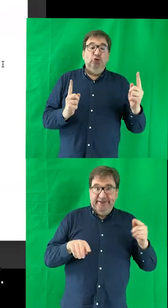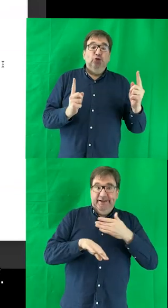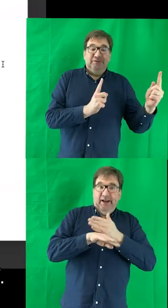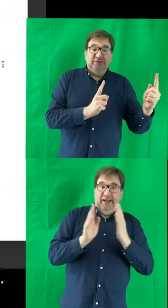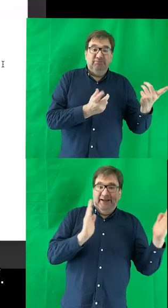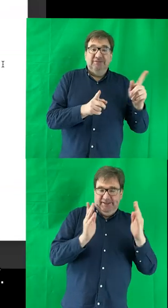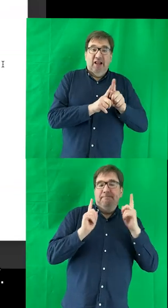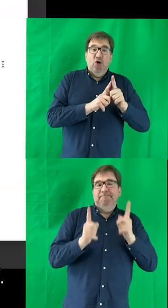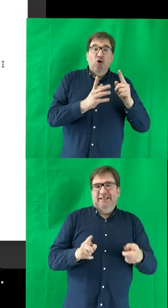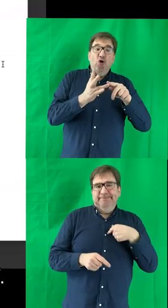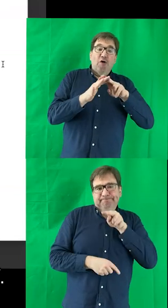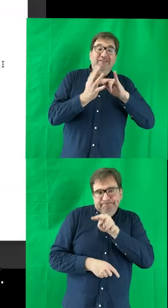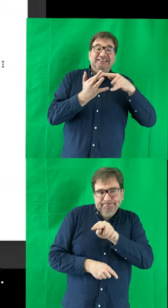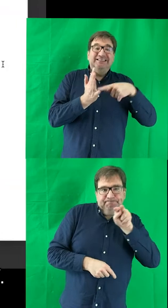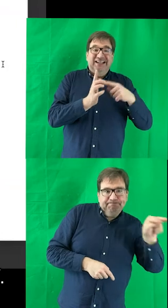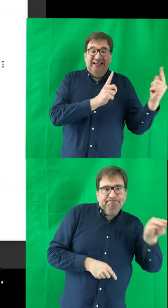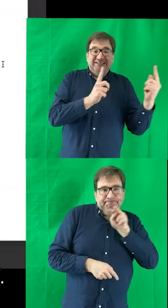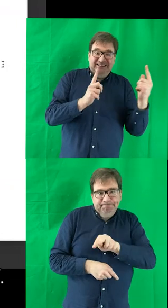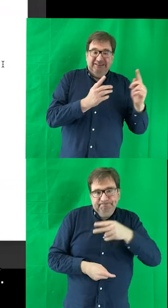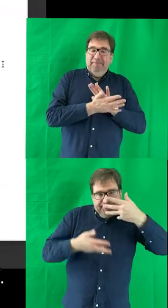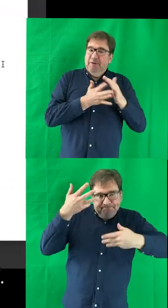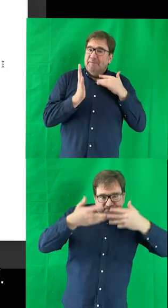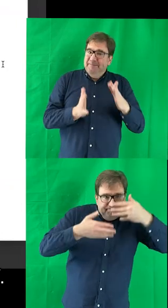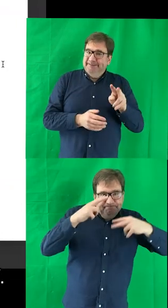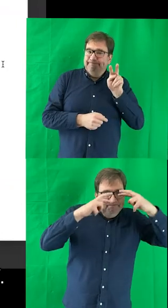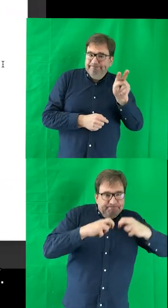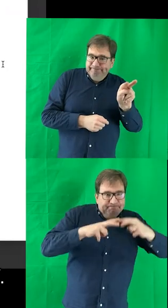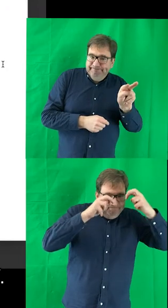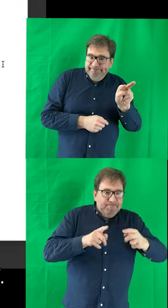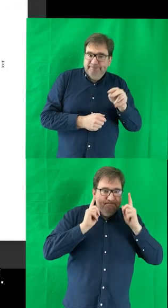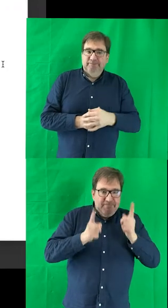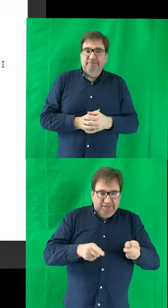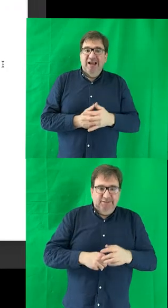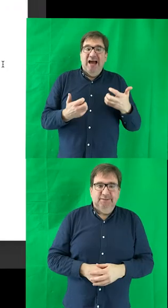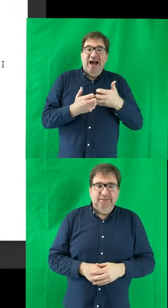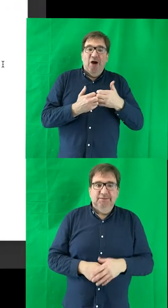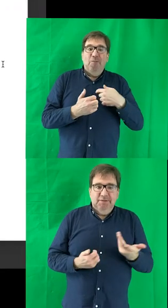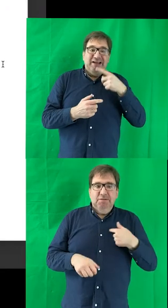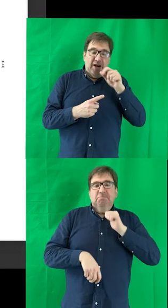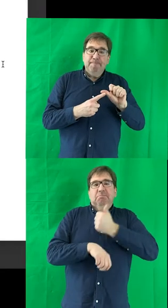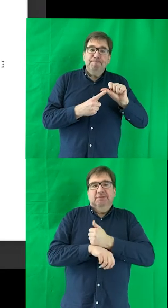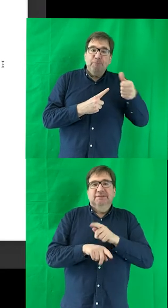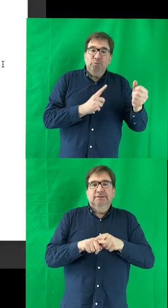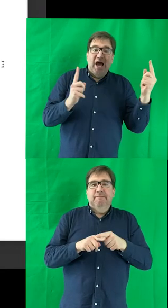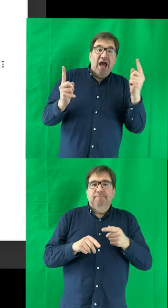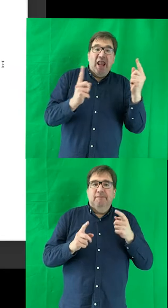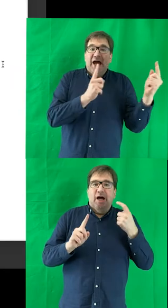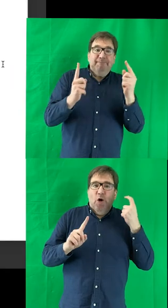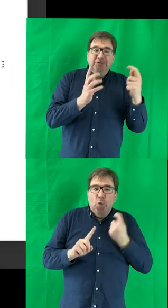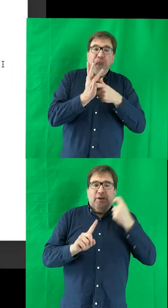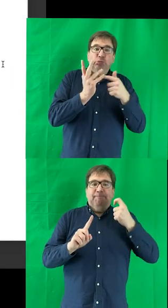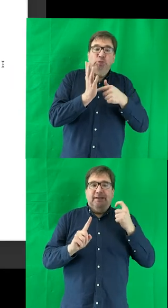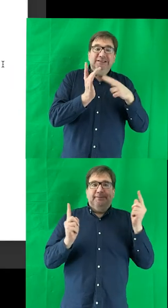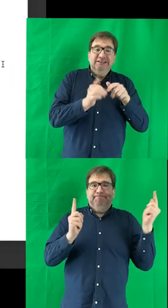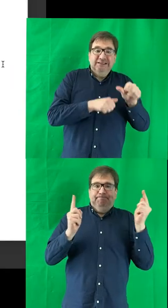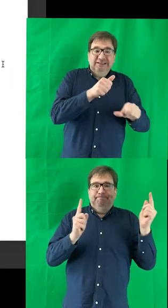these shifts, this offset in alignment, we need to take account of. And we do that by either establishing